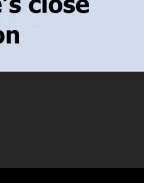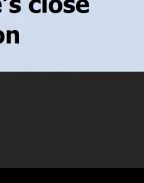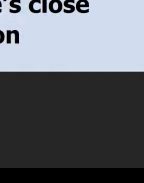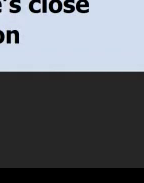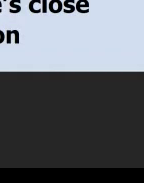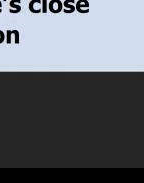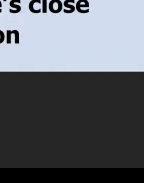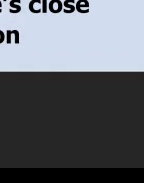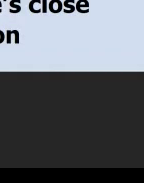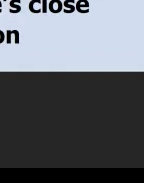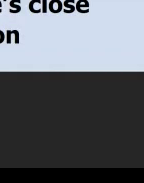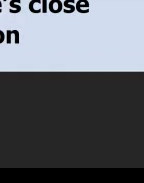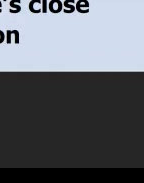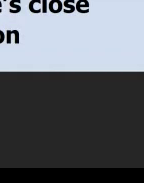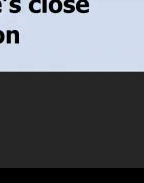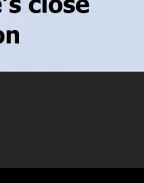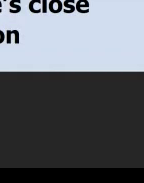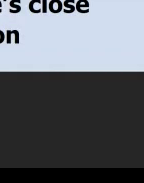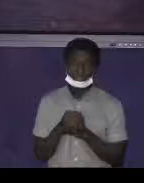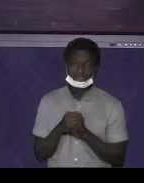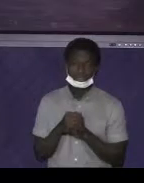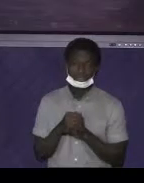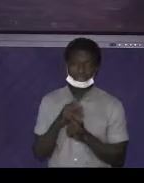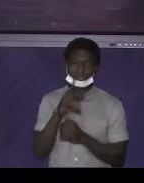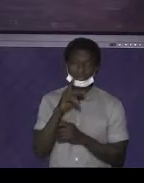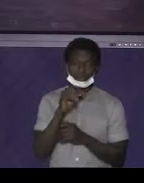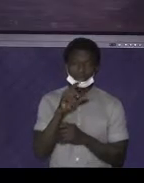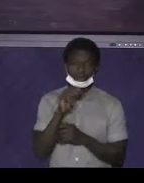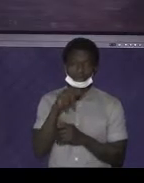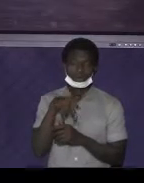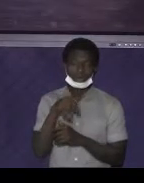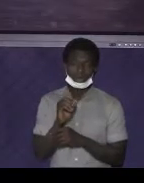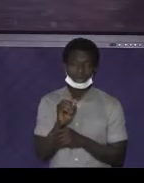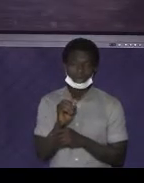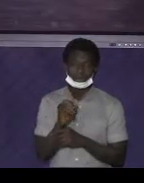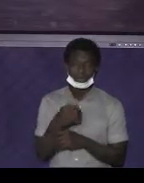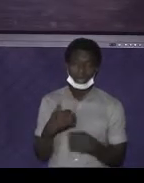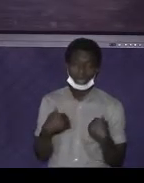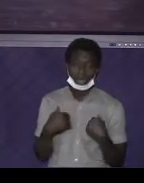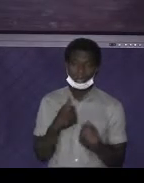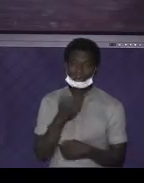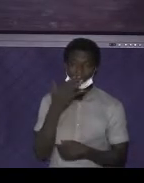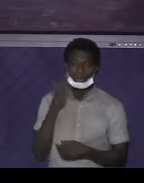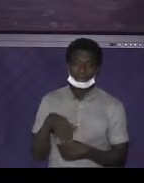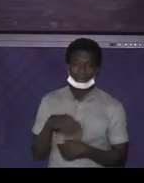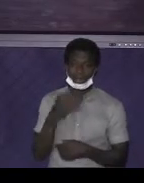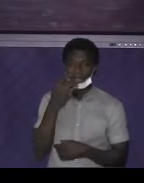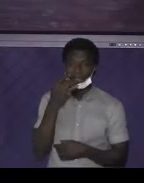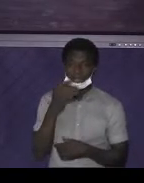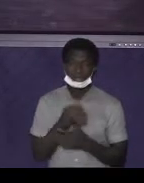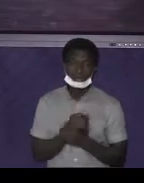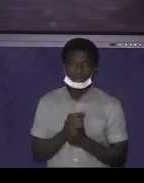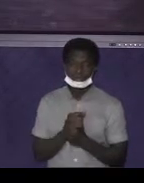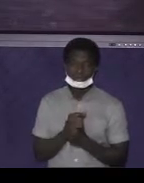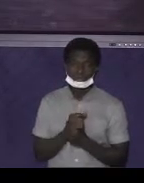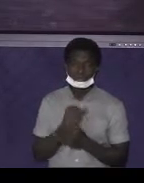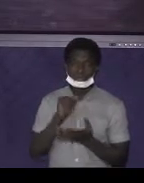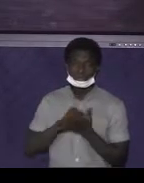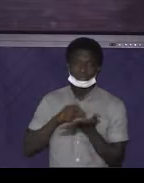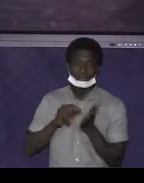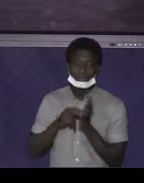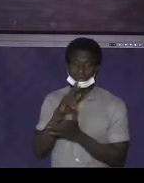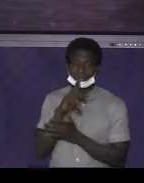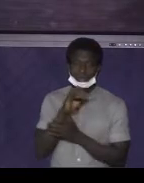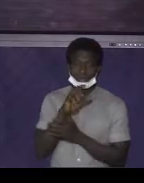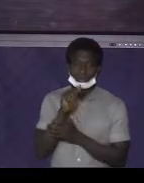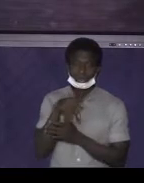offensive language. They say, Kolapo has a bad tongue. Kolapo has a bad tongue. That means